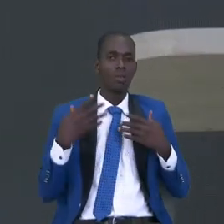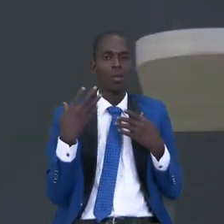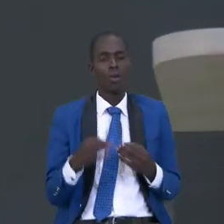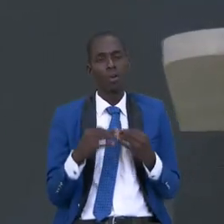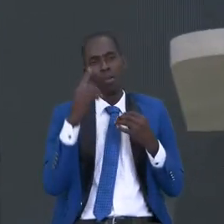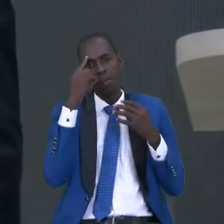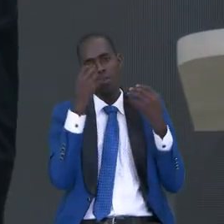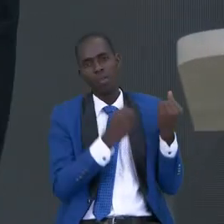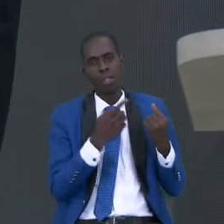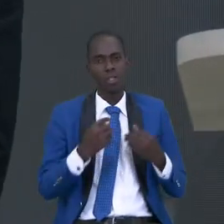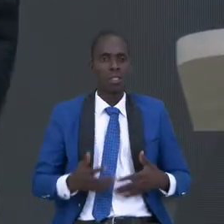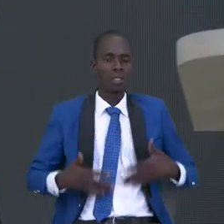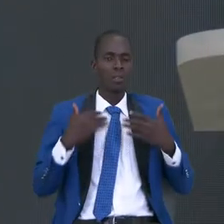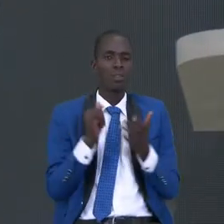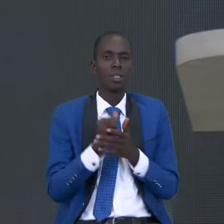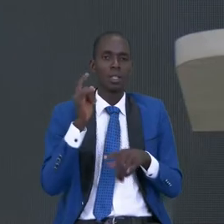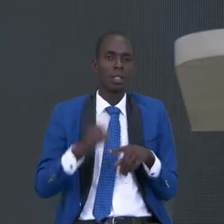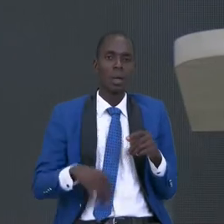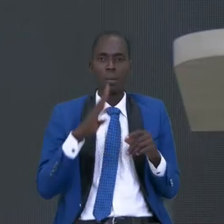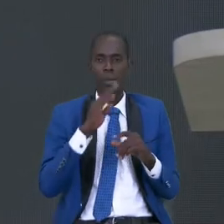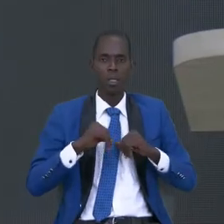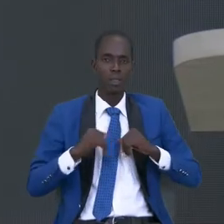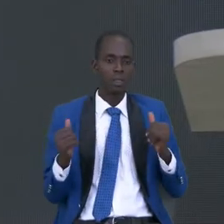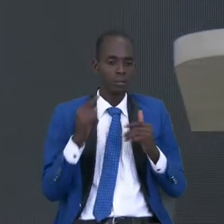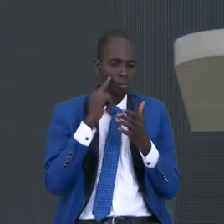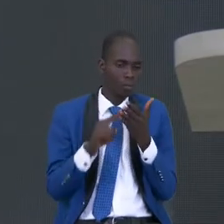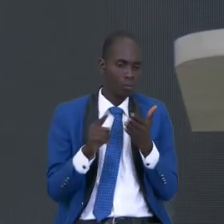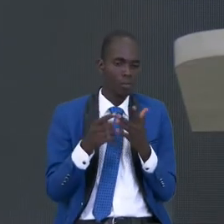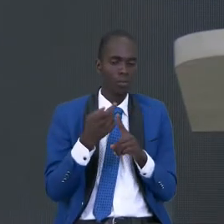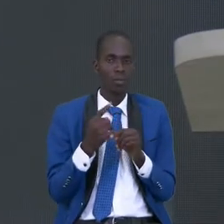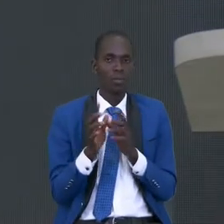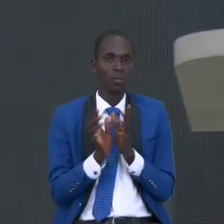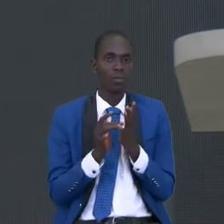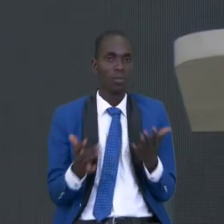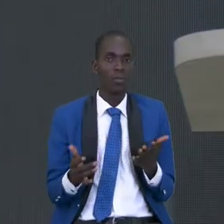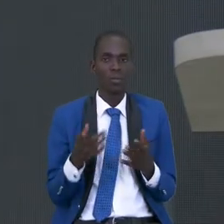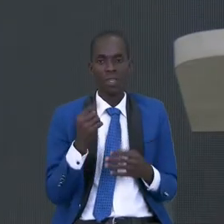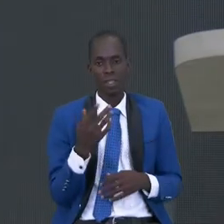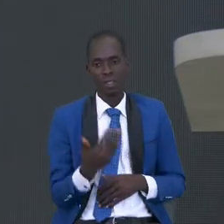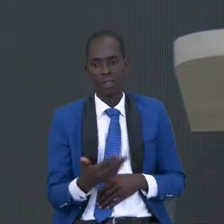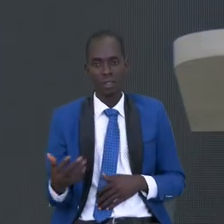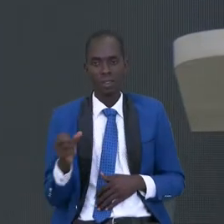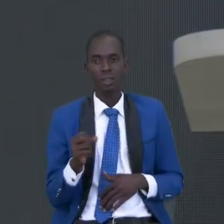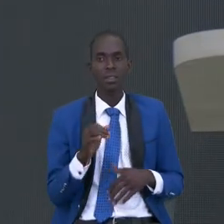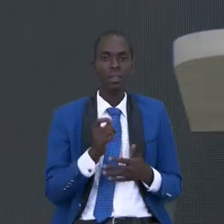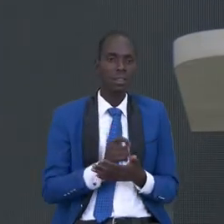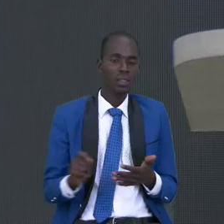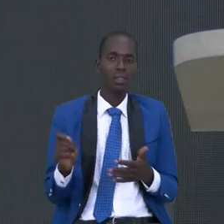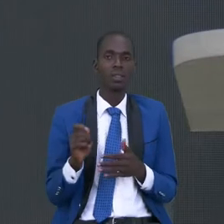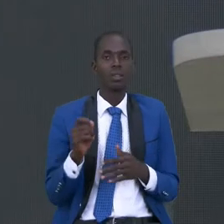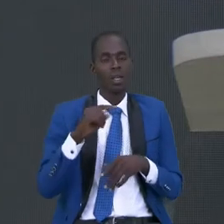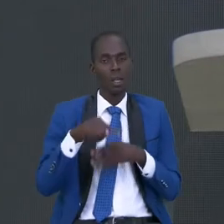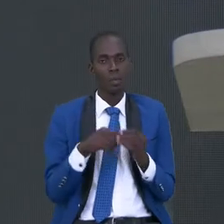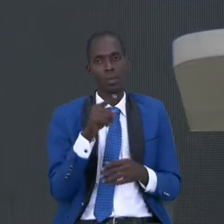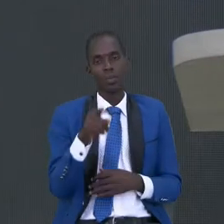that cannot be denied. Check up from the scriptures the things written